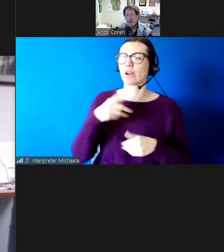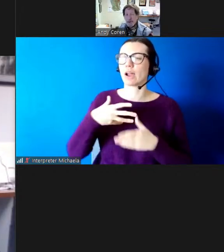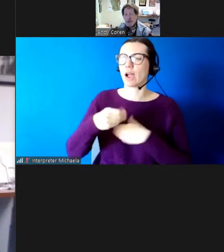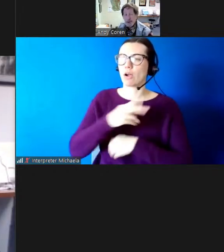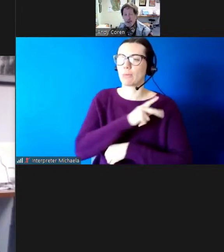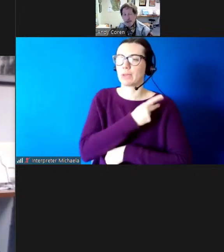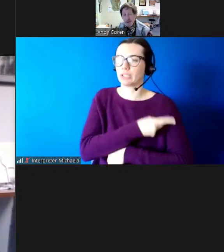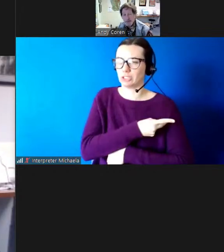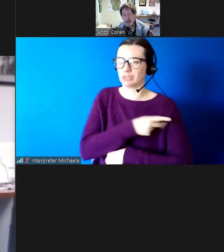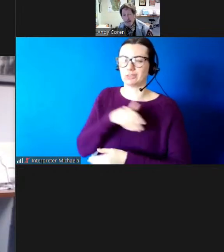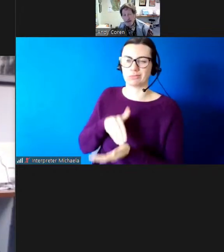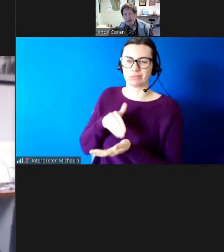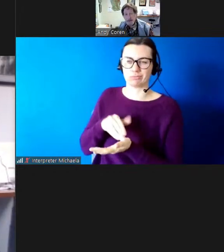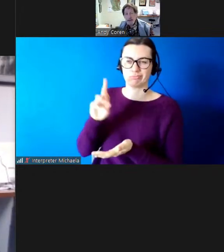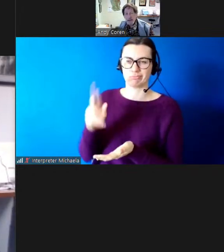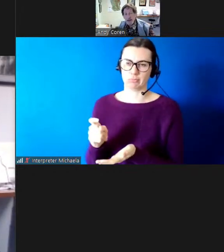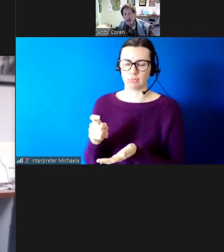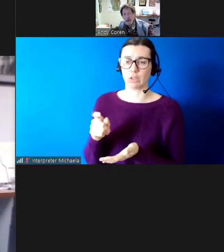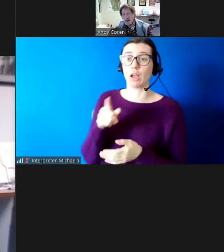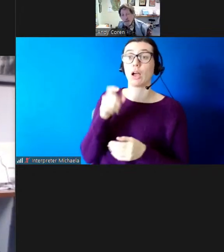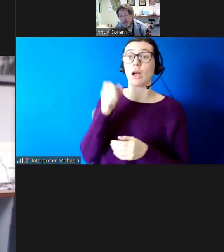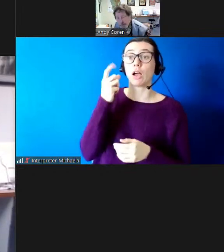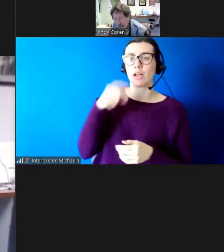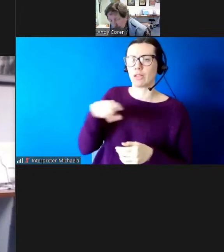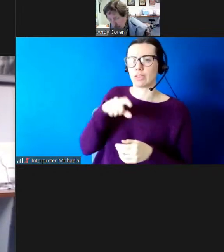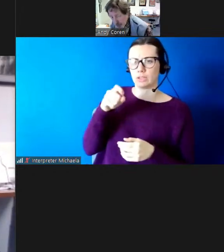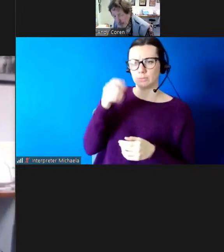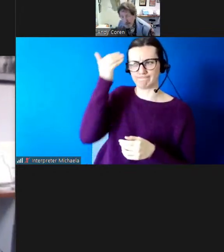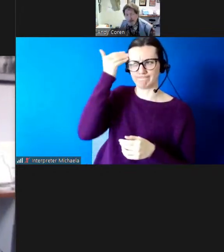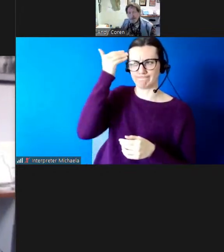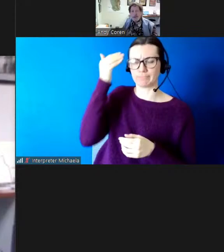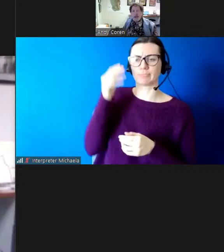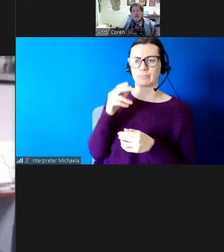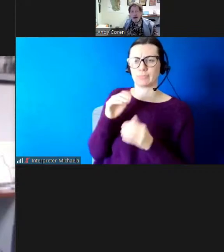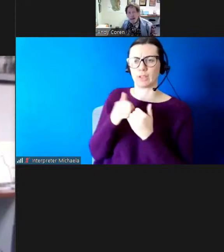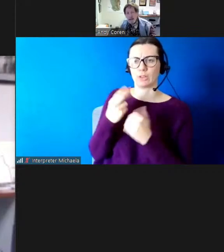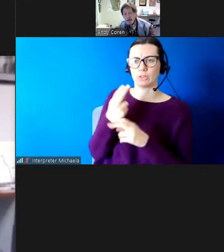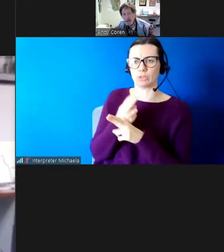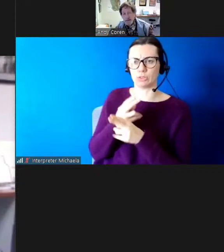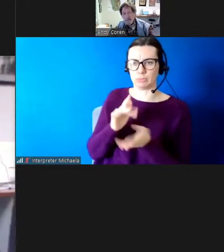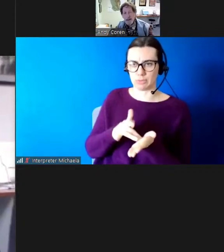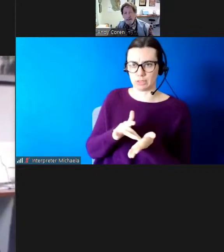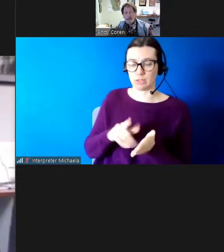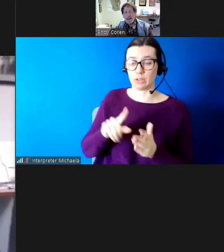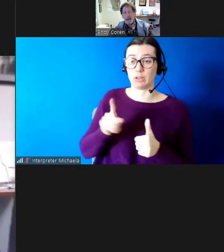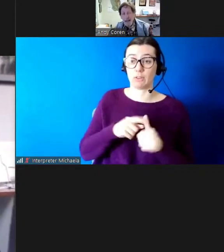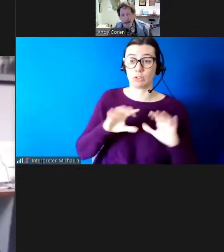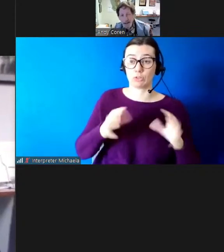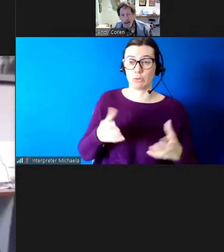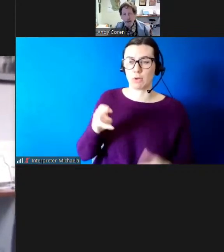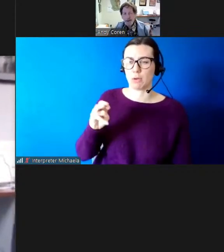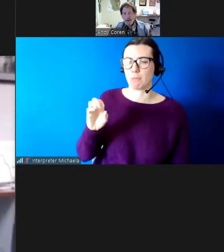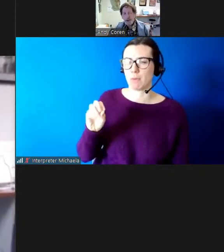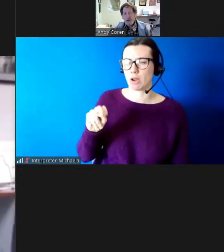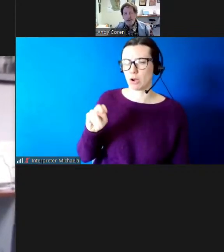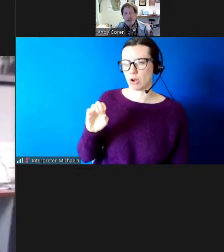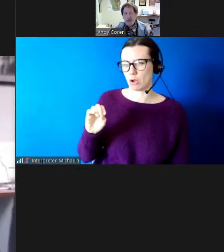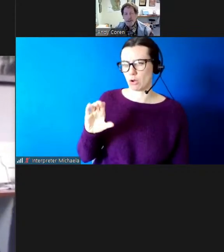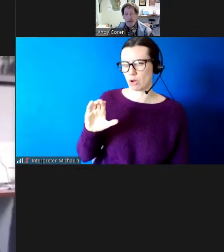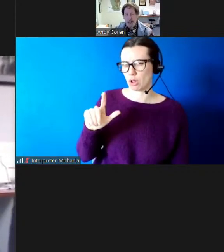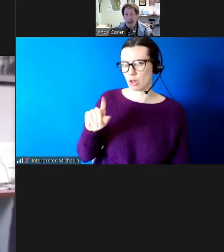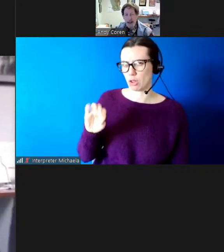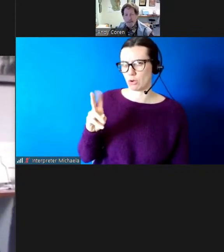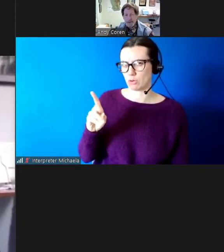be familiar with the use of these medicines. The first group is monoclonal antibodies, and one of the